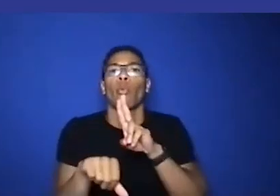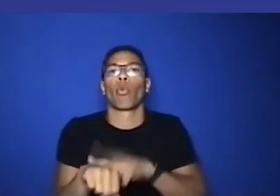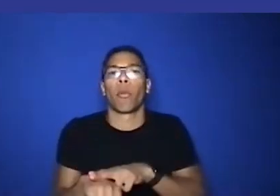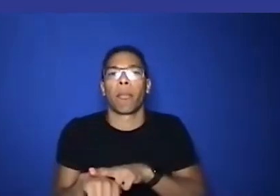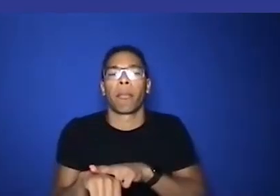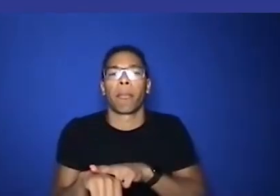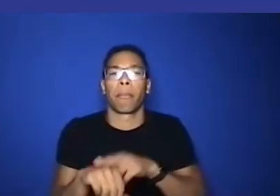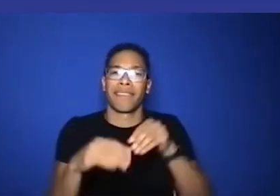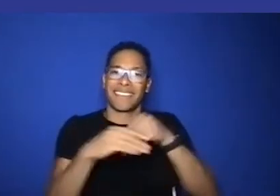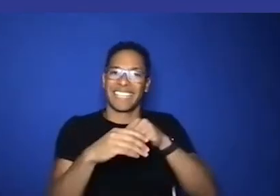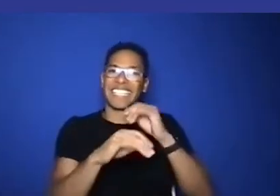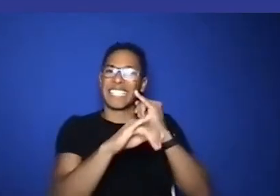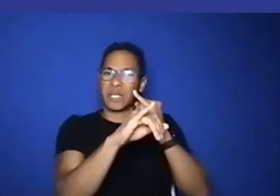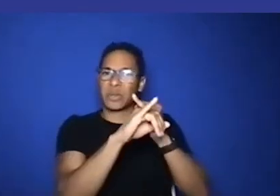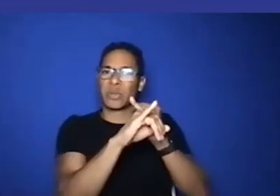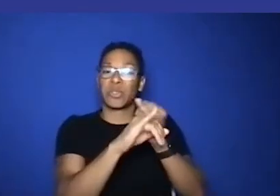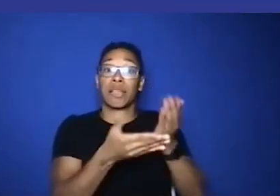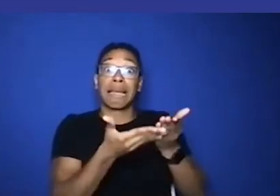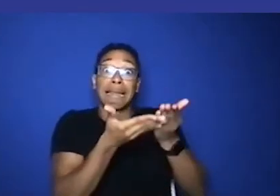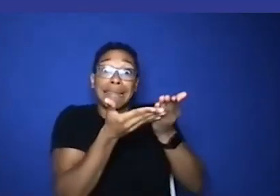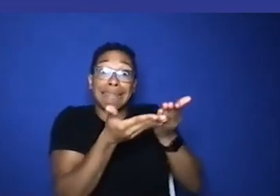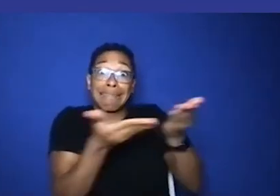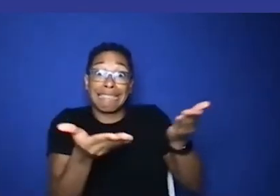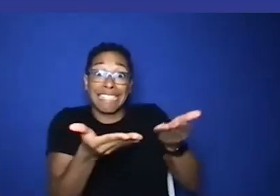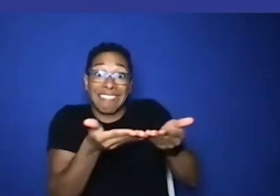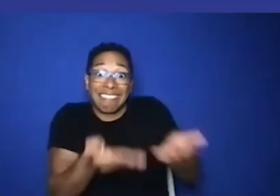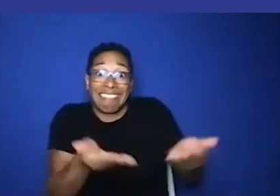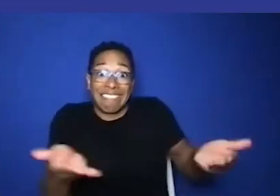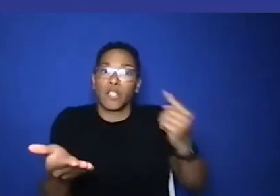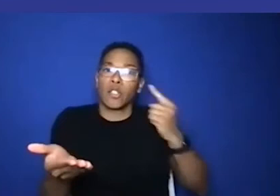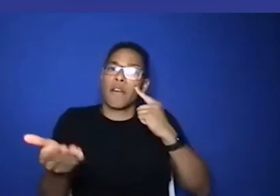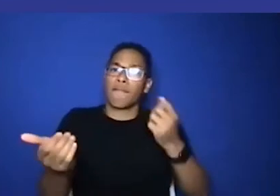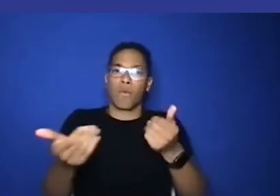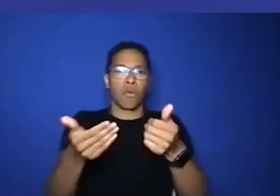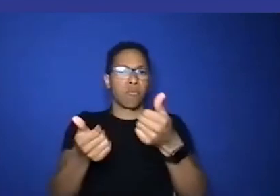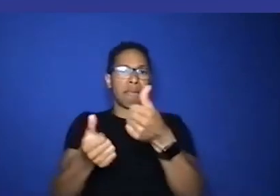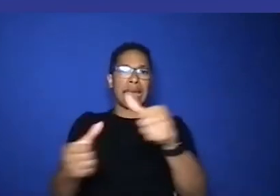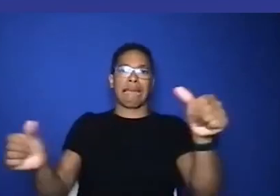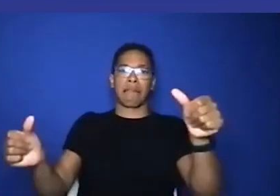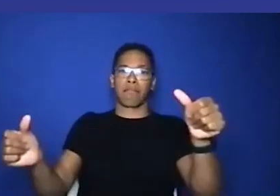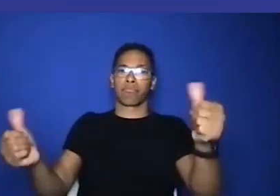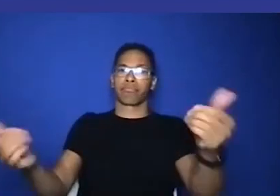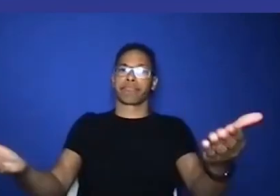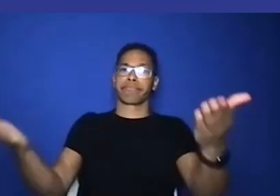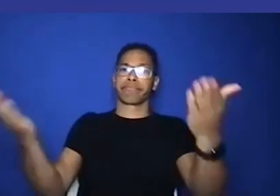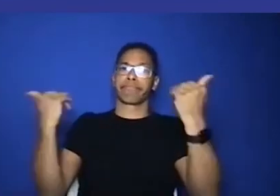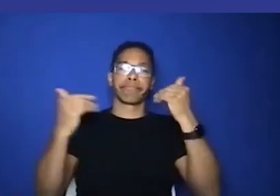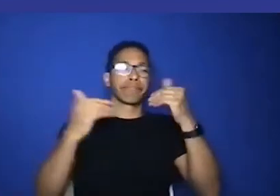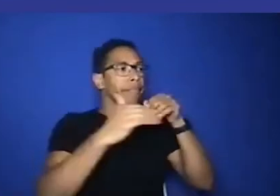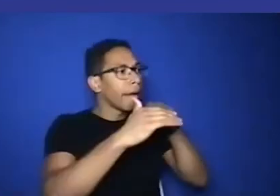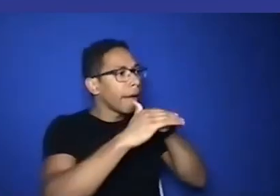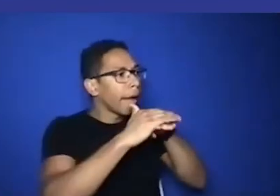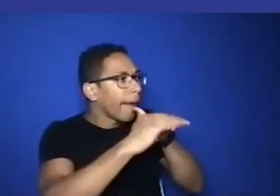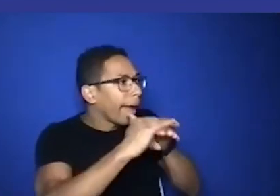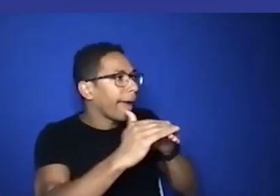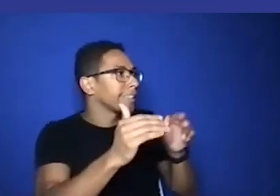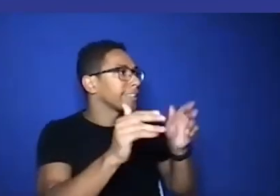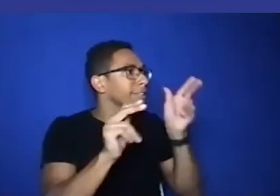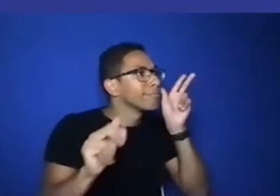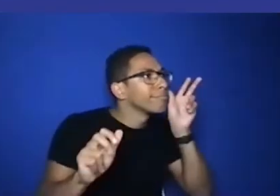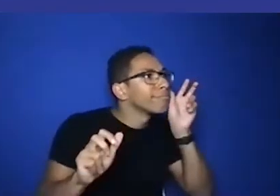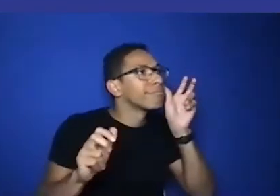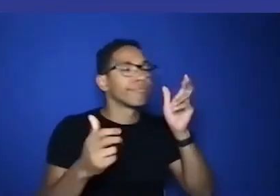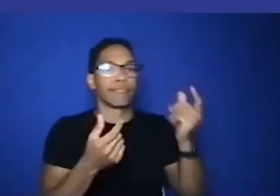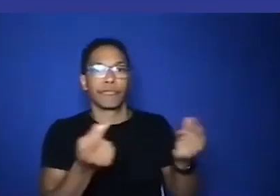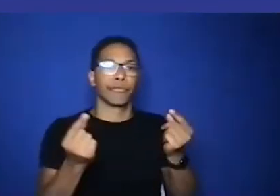these are for everybody to access whenever they want. And then there's actually,